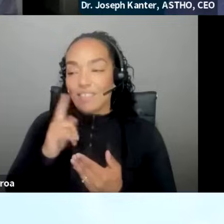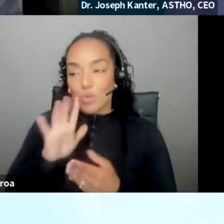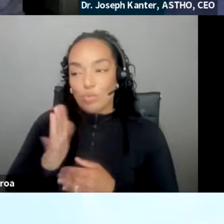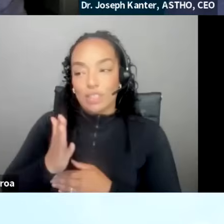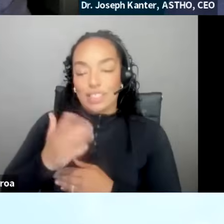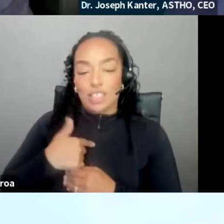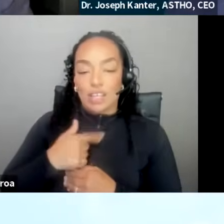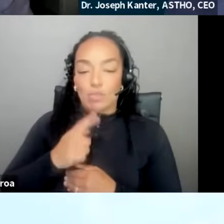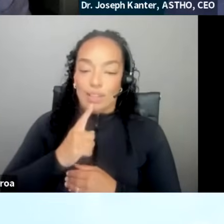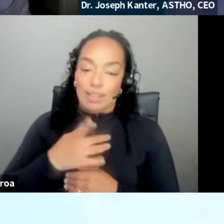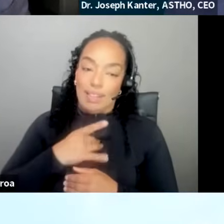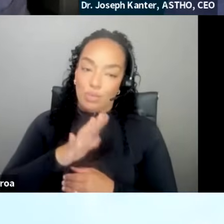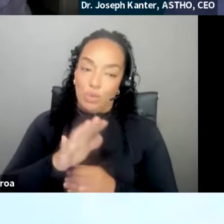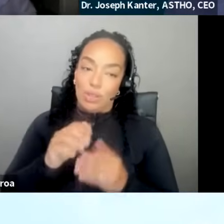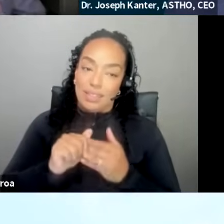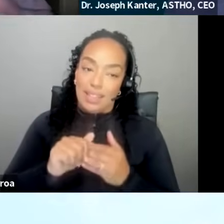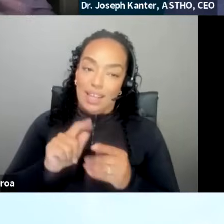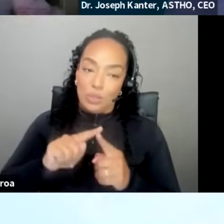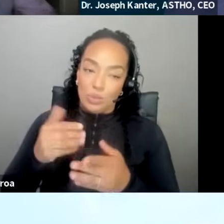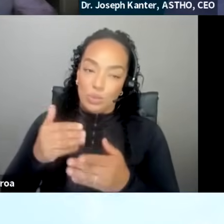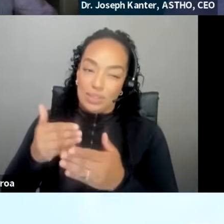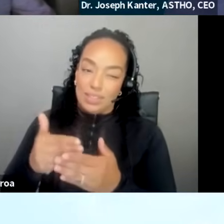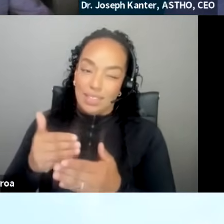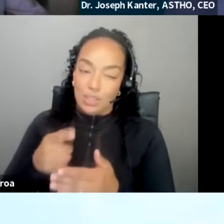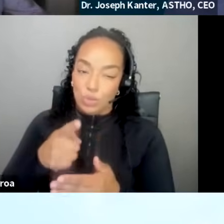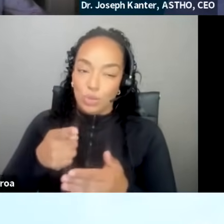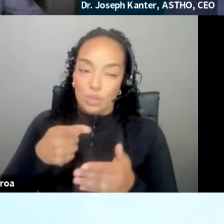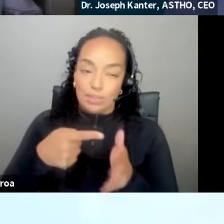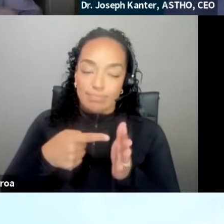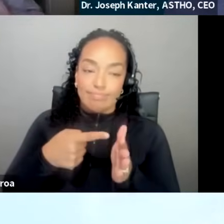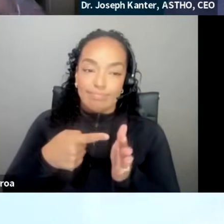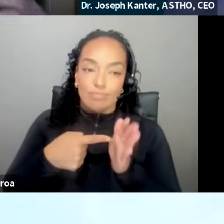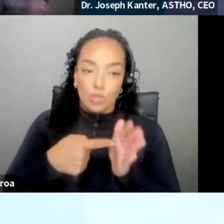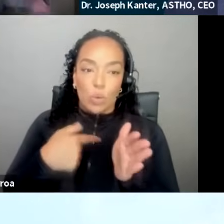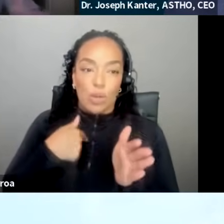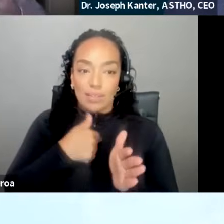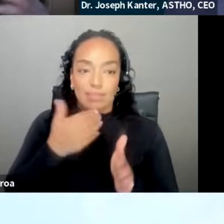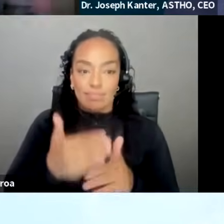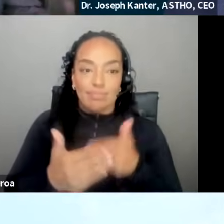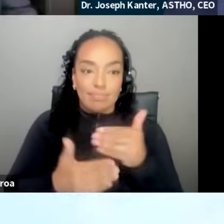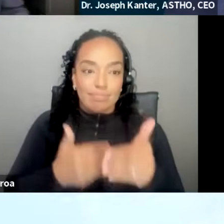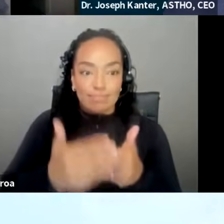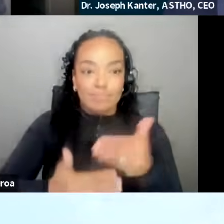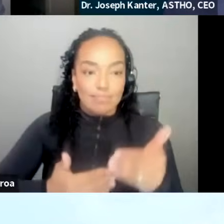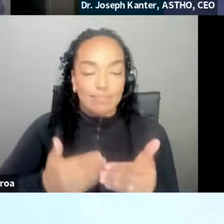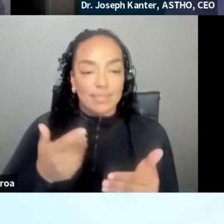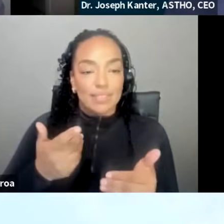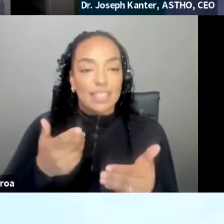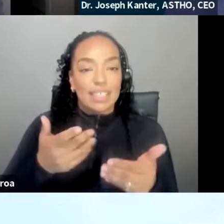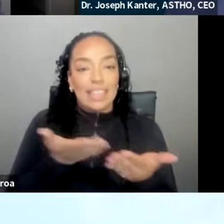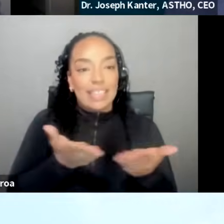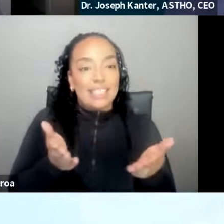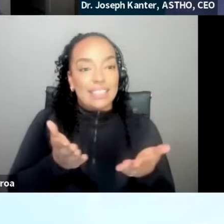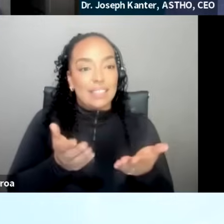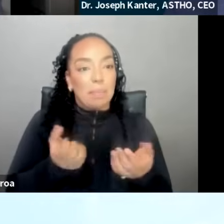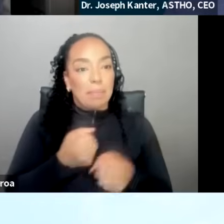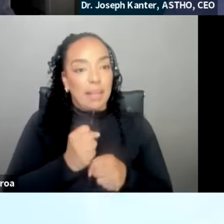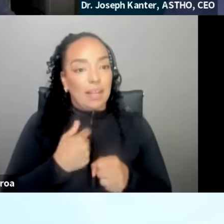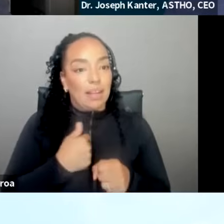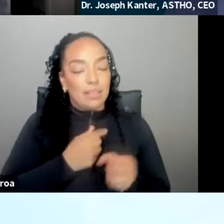particularly liked your slides towards the end where you kind of walked us through the things that might make us more